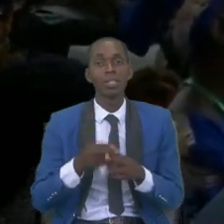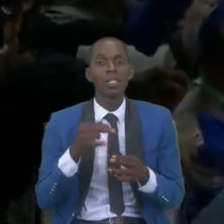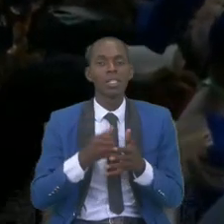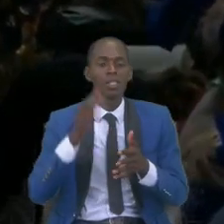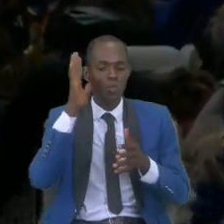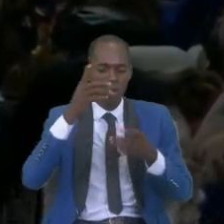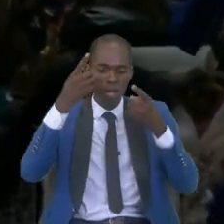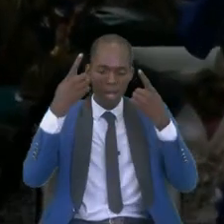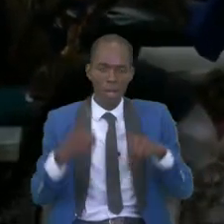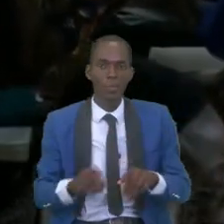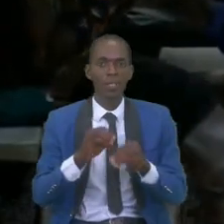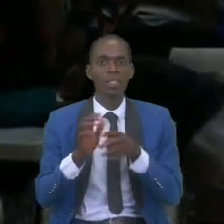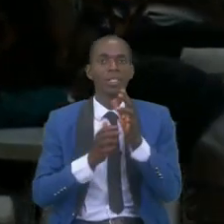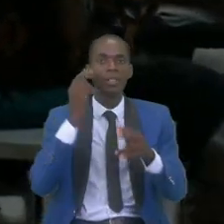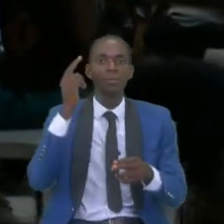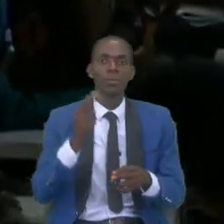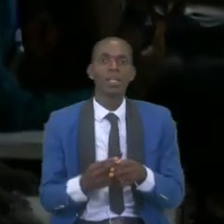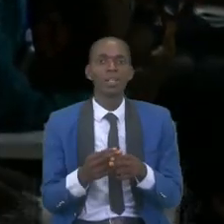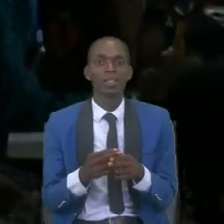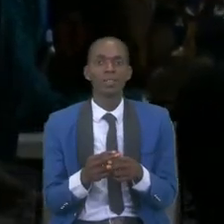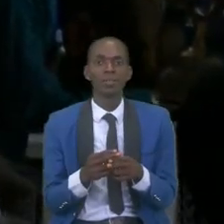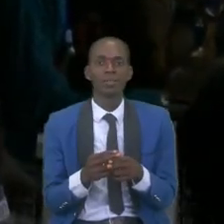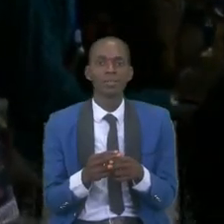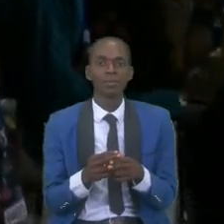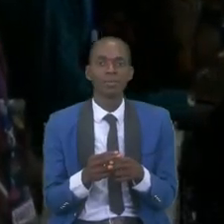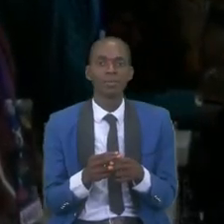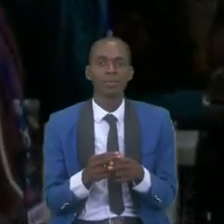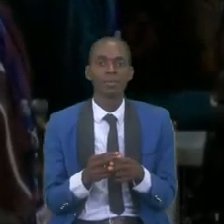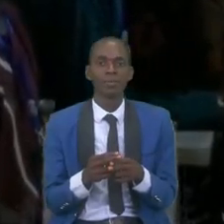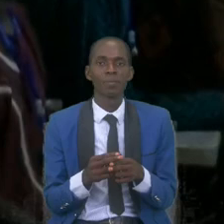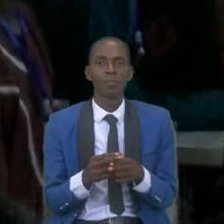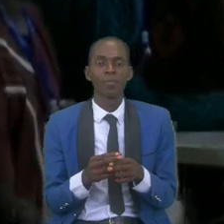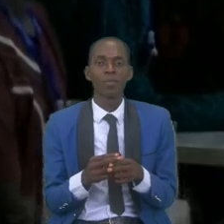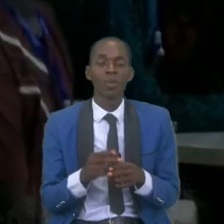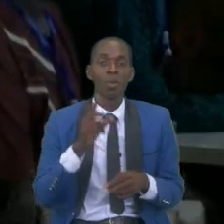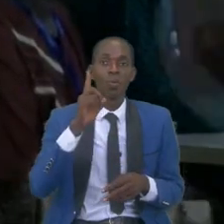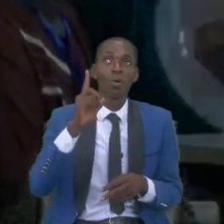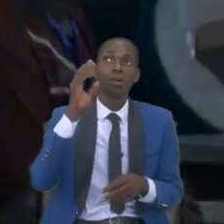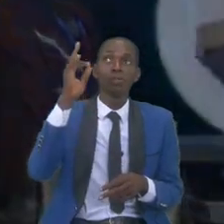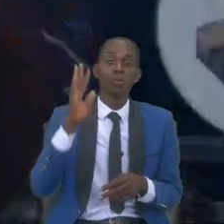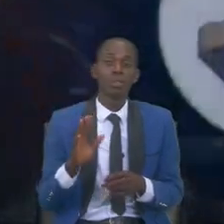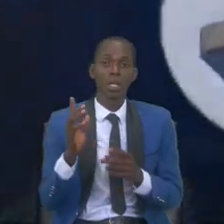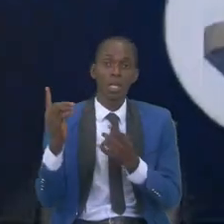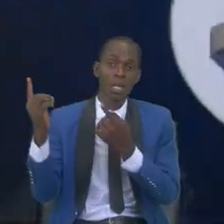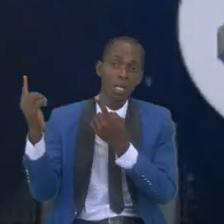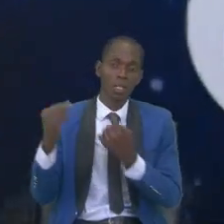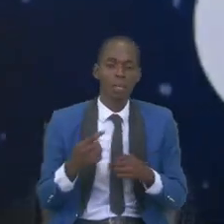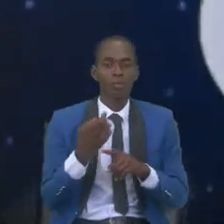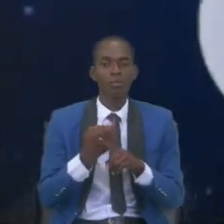happen in Jesus' name. Amen. An evangelist came from